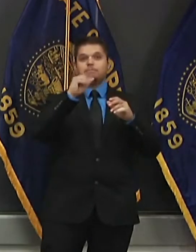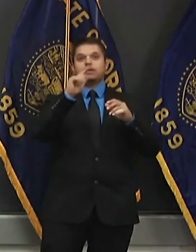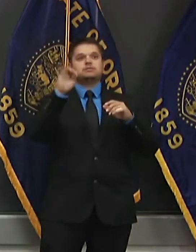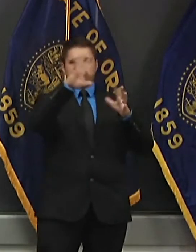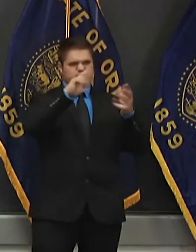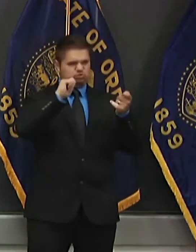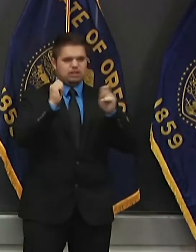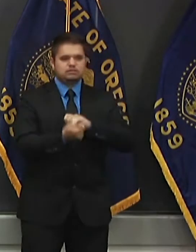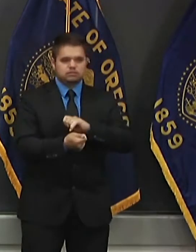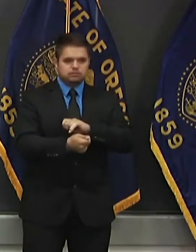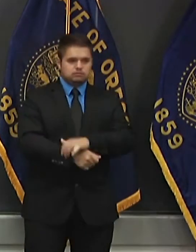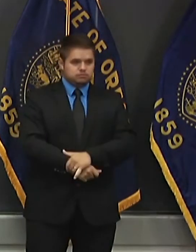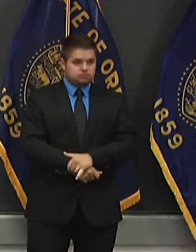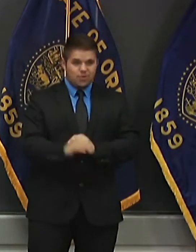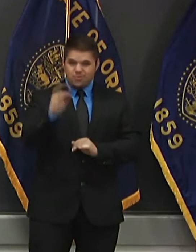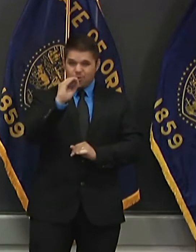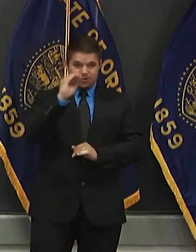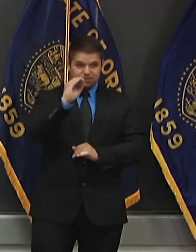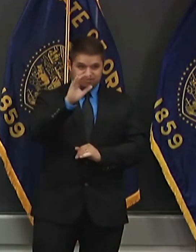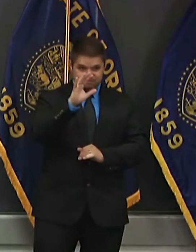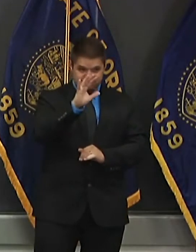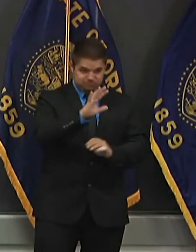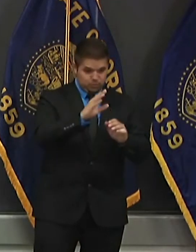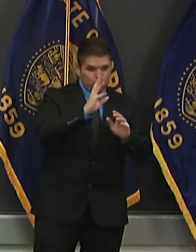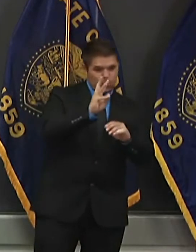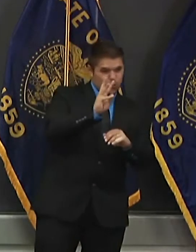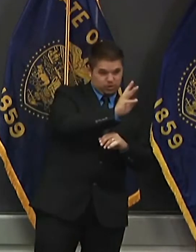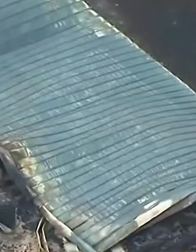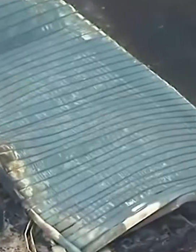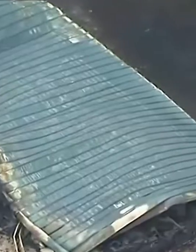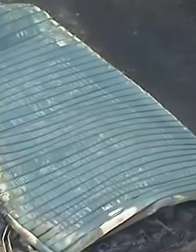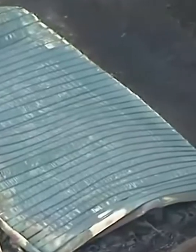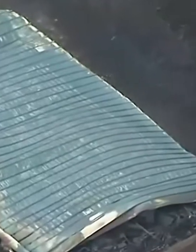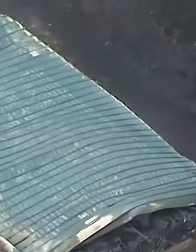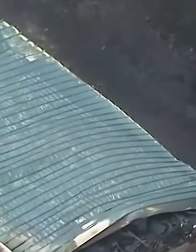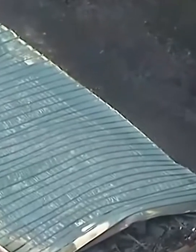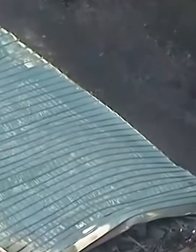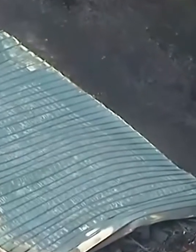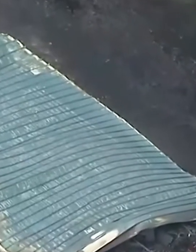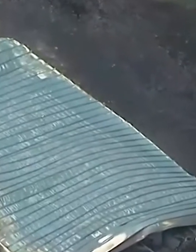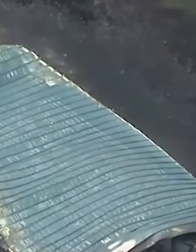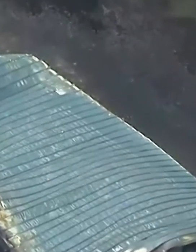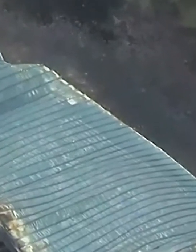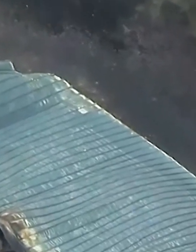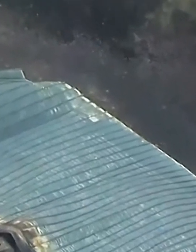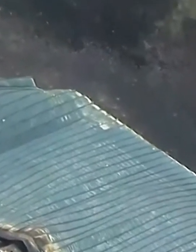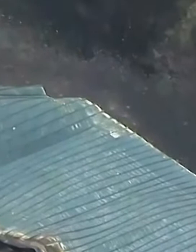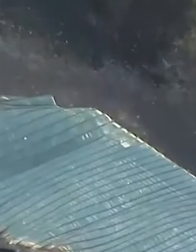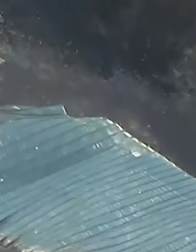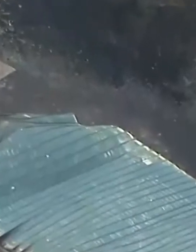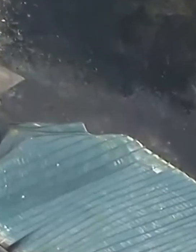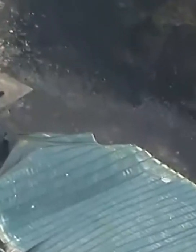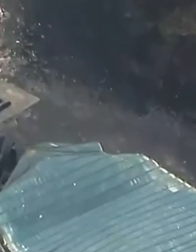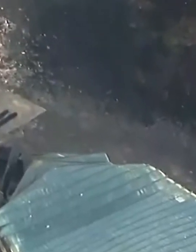Oregon, on the West Coast, and frankly, throughout the entire world. With the biggest blaze, the August fire